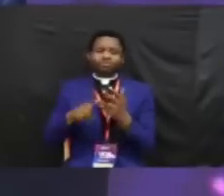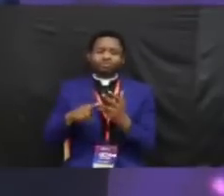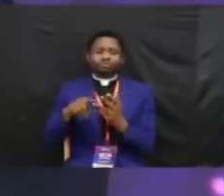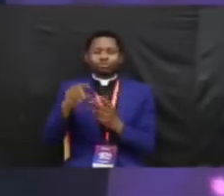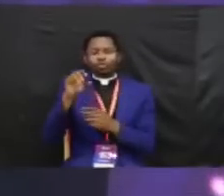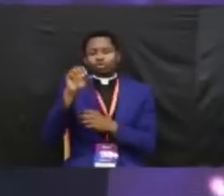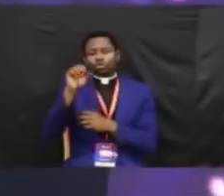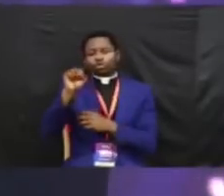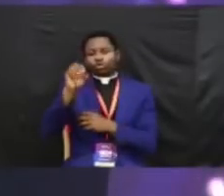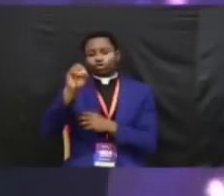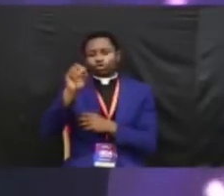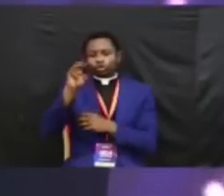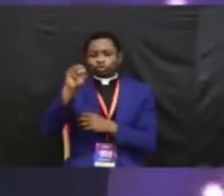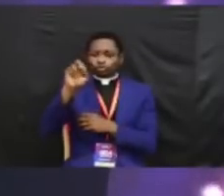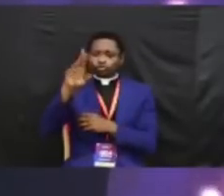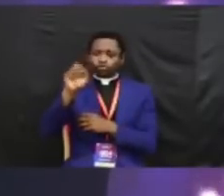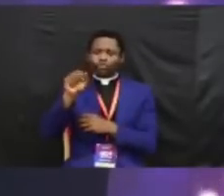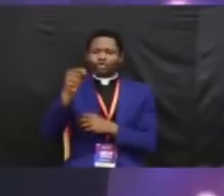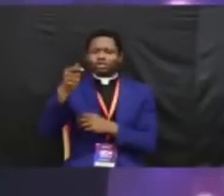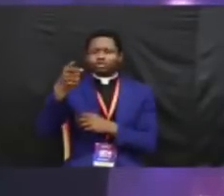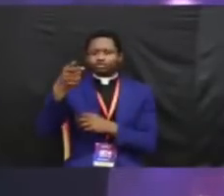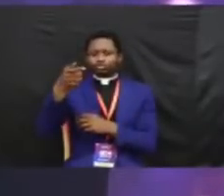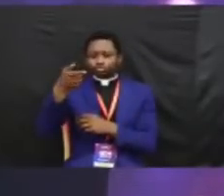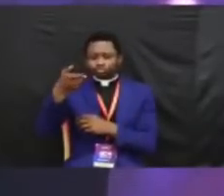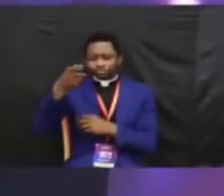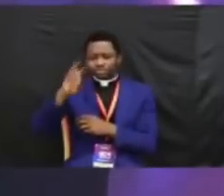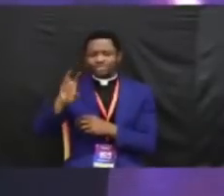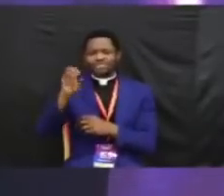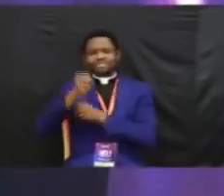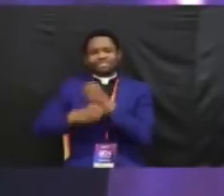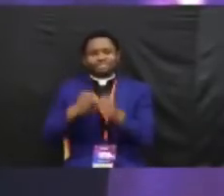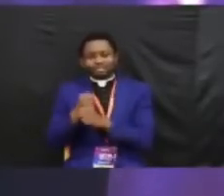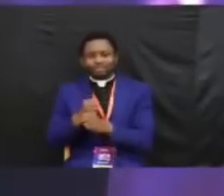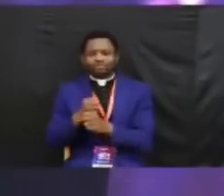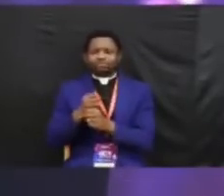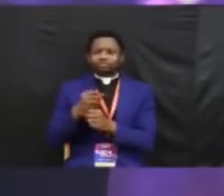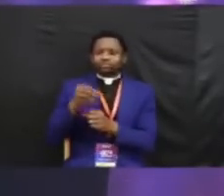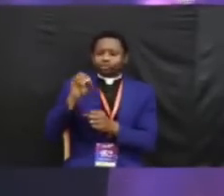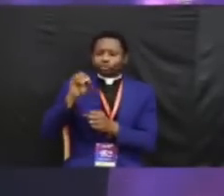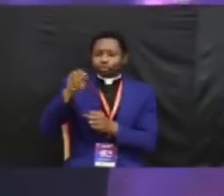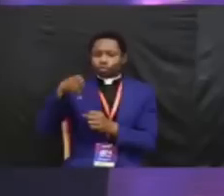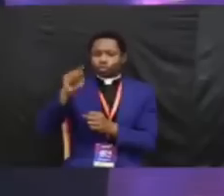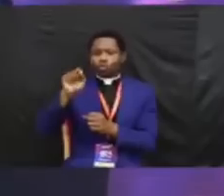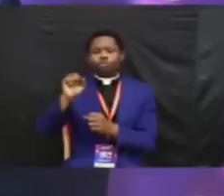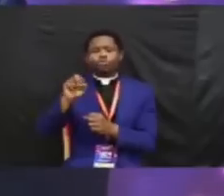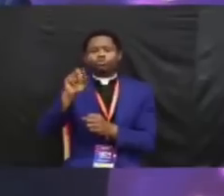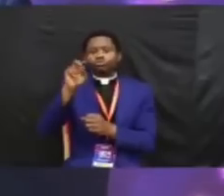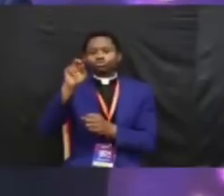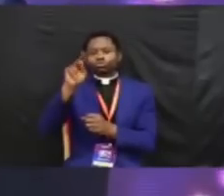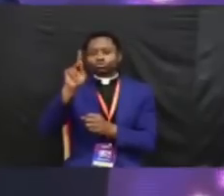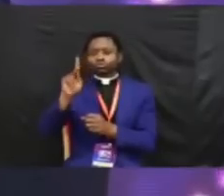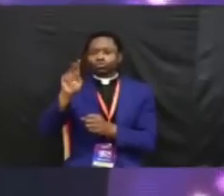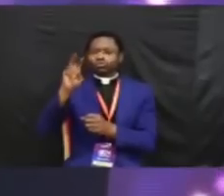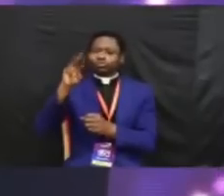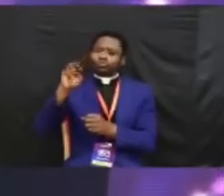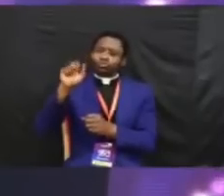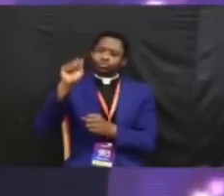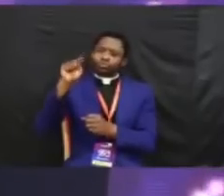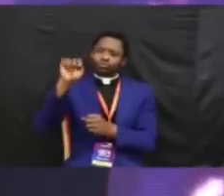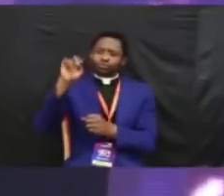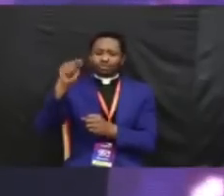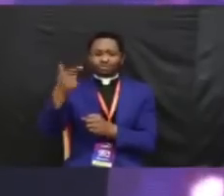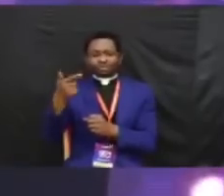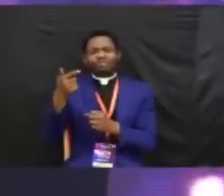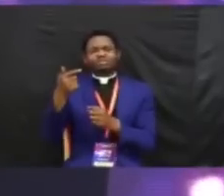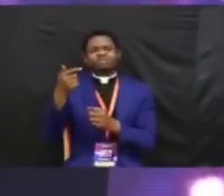26 years. Albert Hammon 26 years. Oppoku serve for 14 years. Samuel Aia did